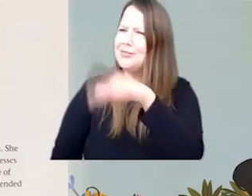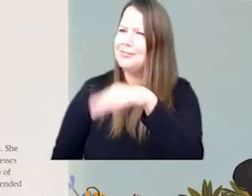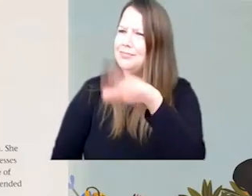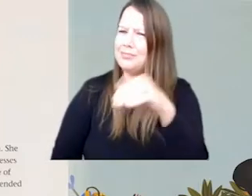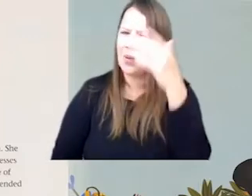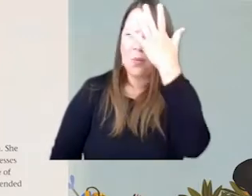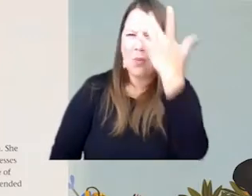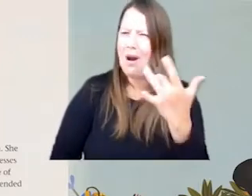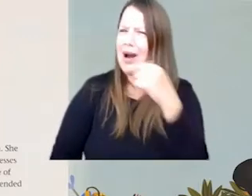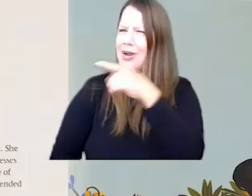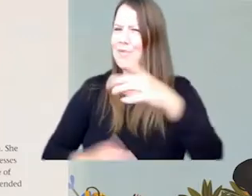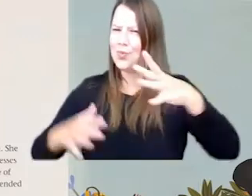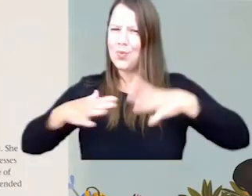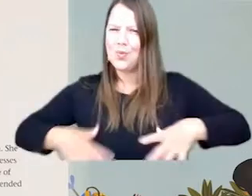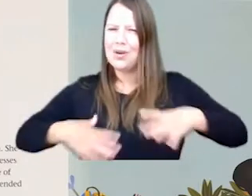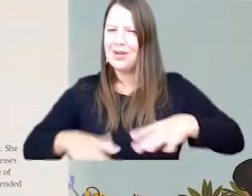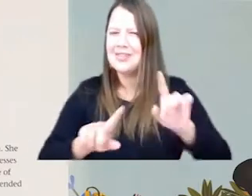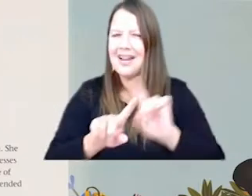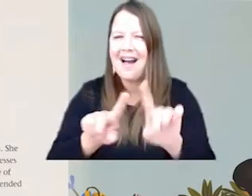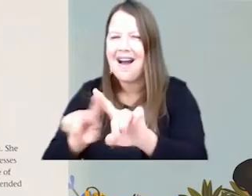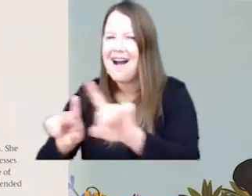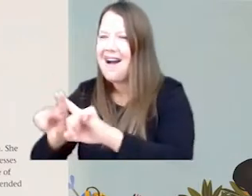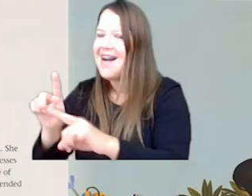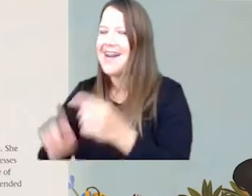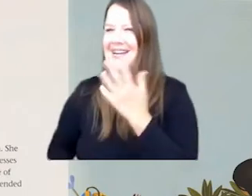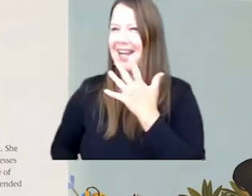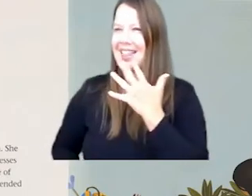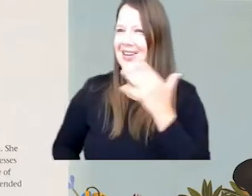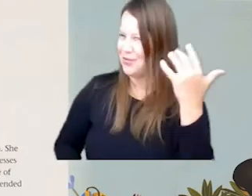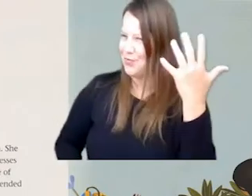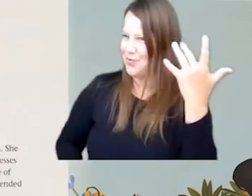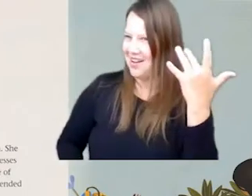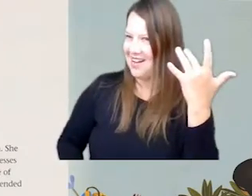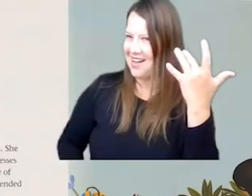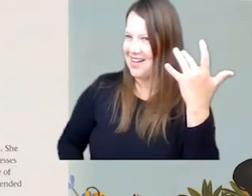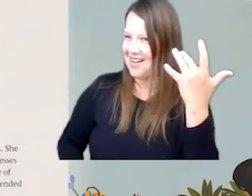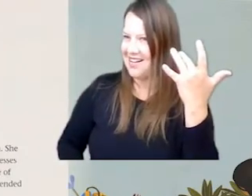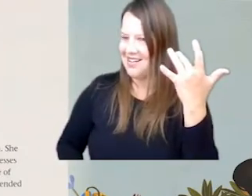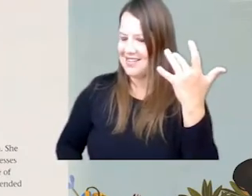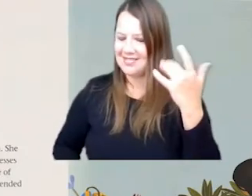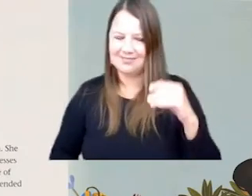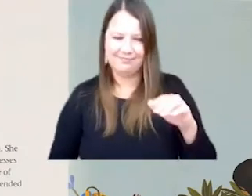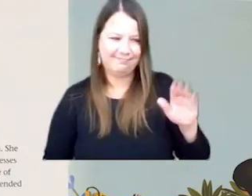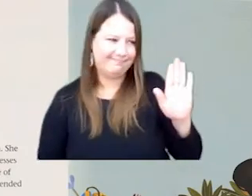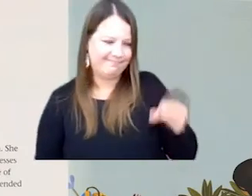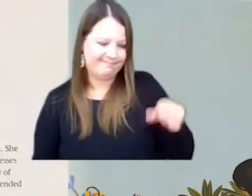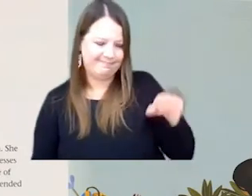Nukam, why do you wear so many colors? I asked.